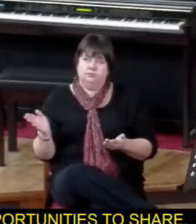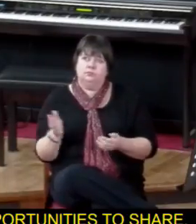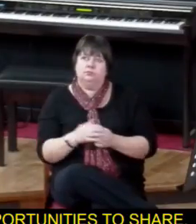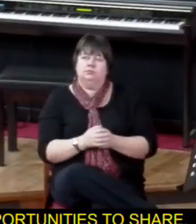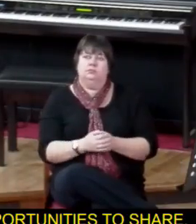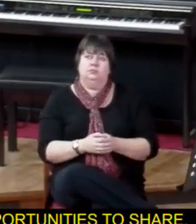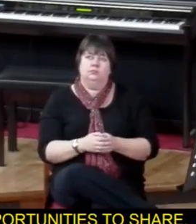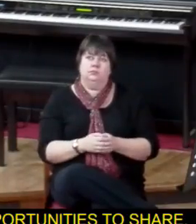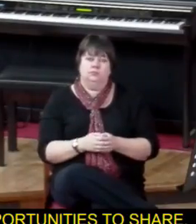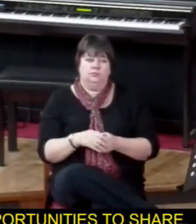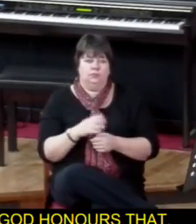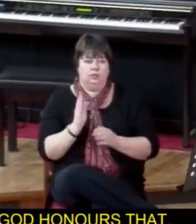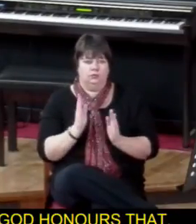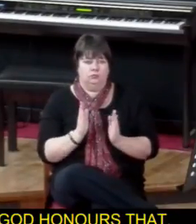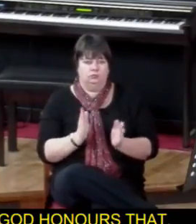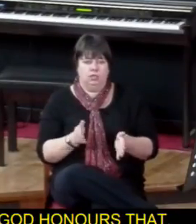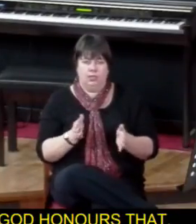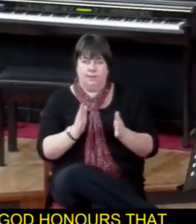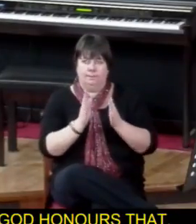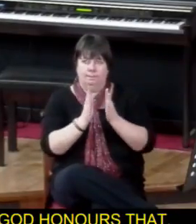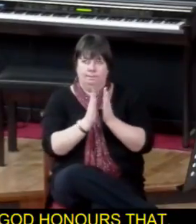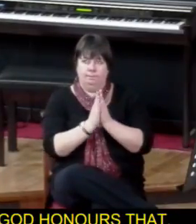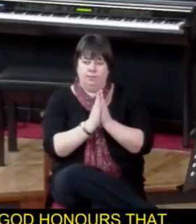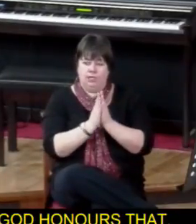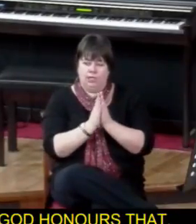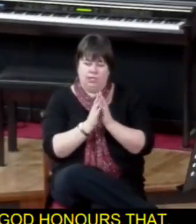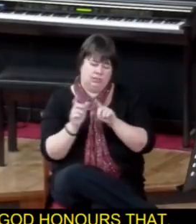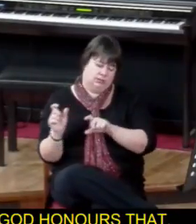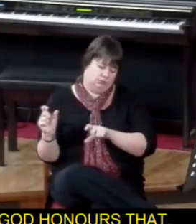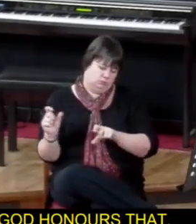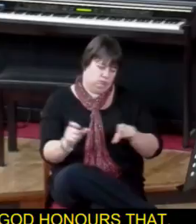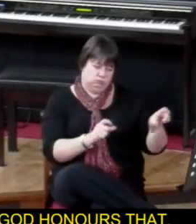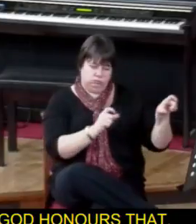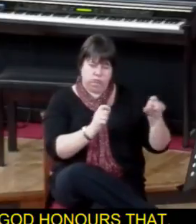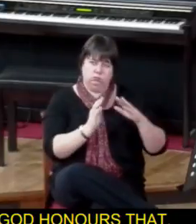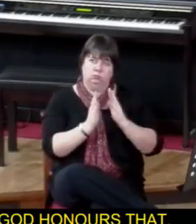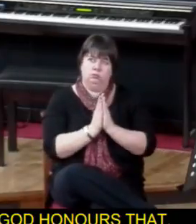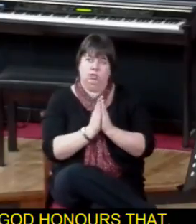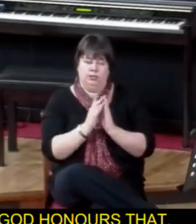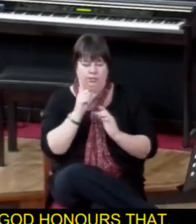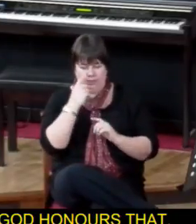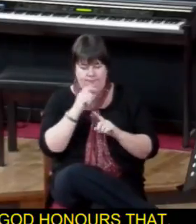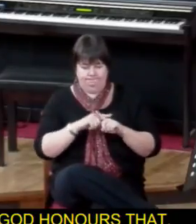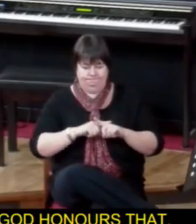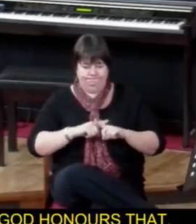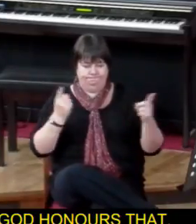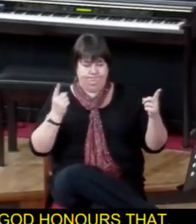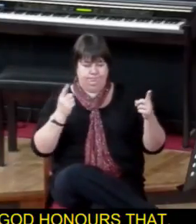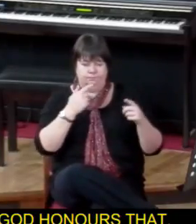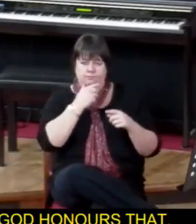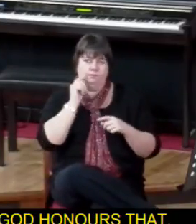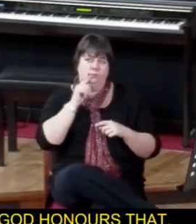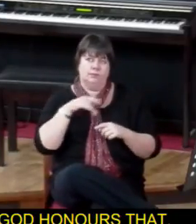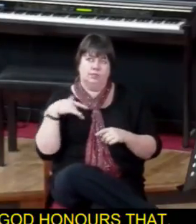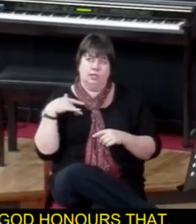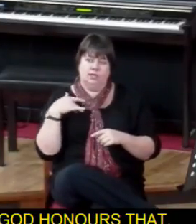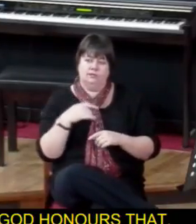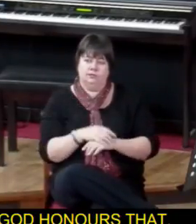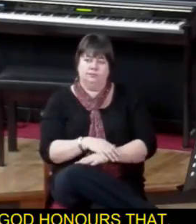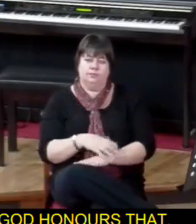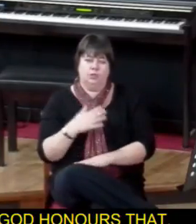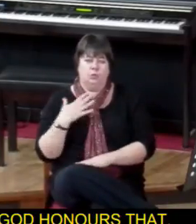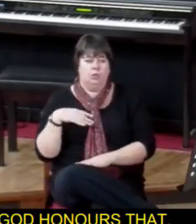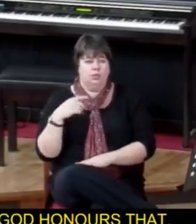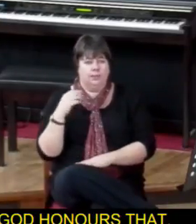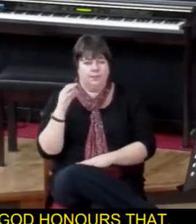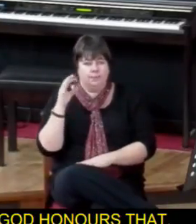pray. Pray and pray and go on praying, because it makes a difference. Let's just pause